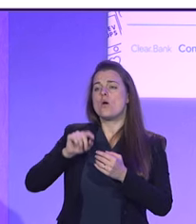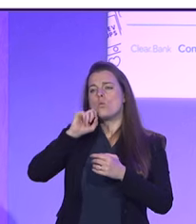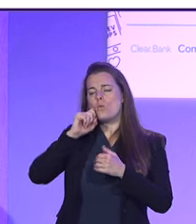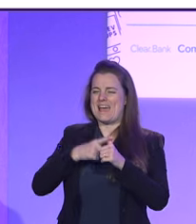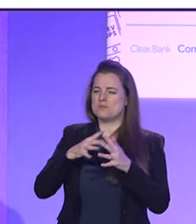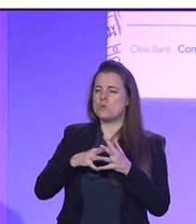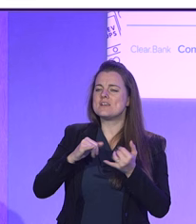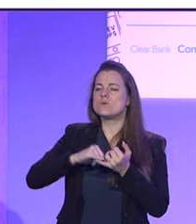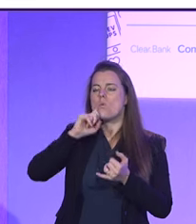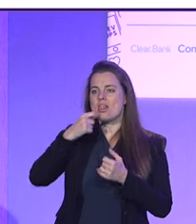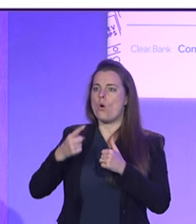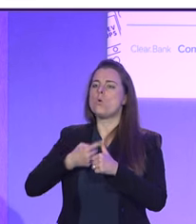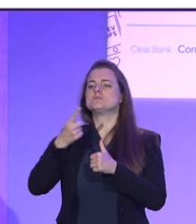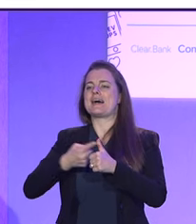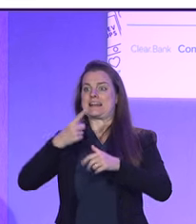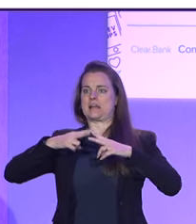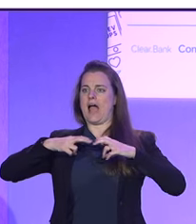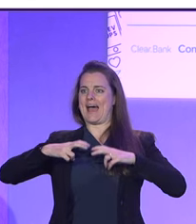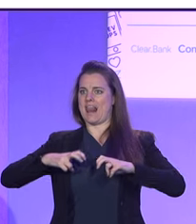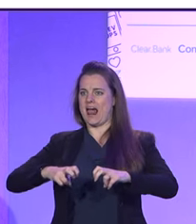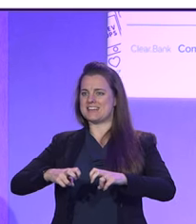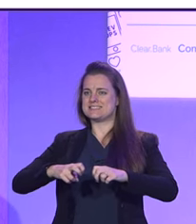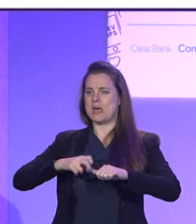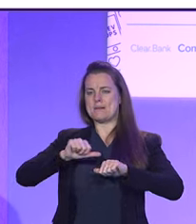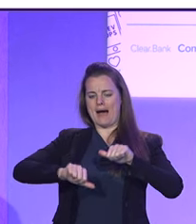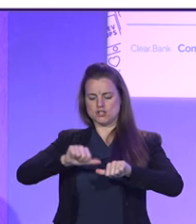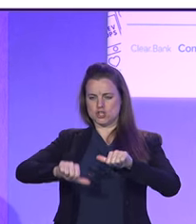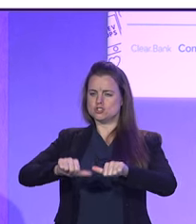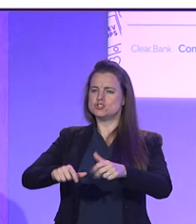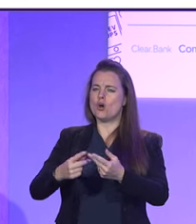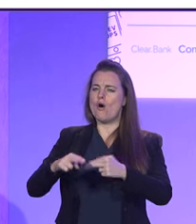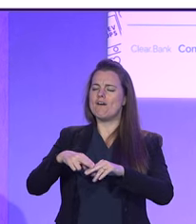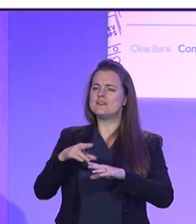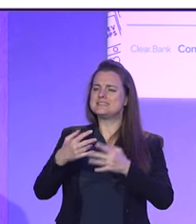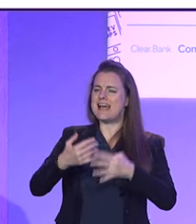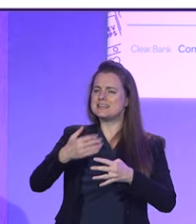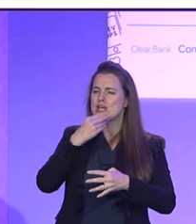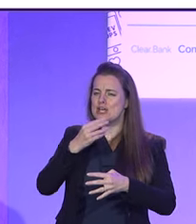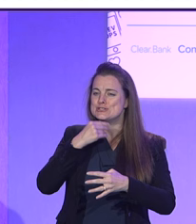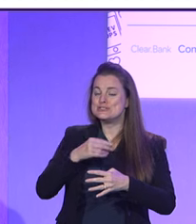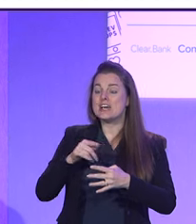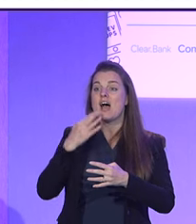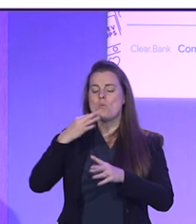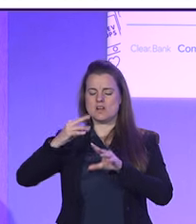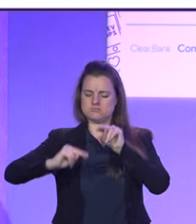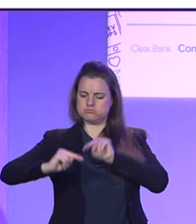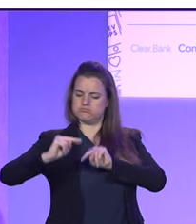automatically your patterns of access in the data, and then will move your data